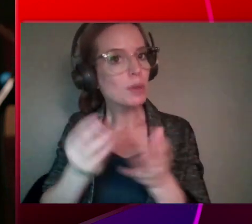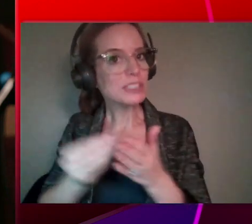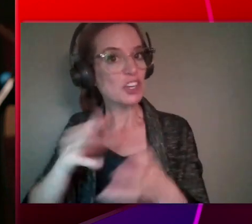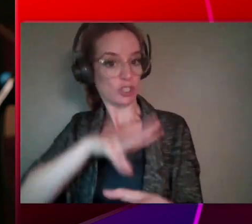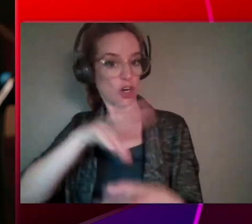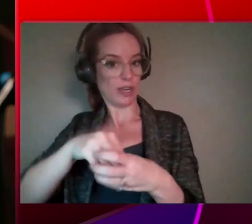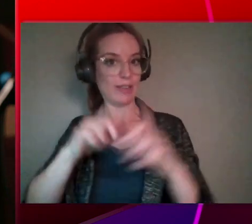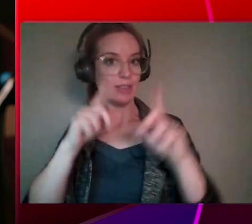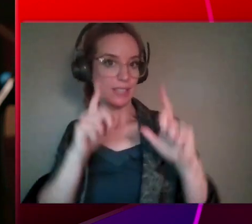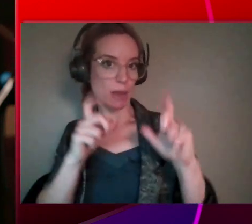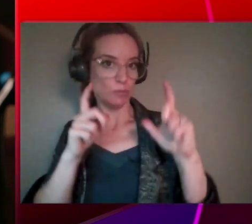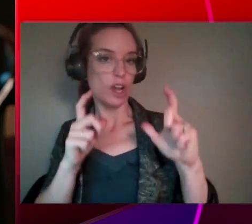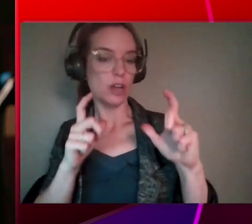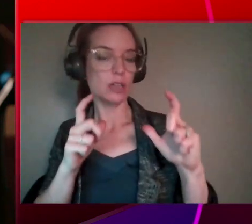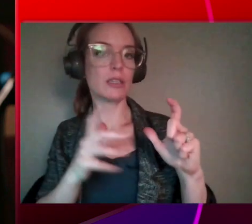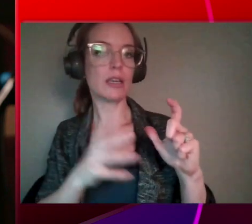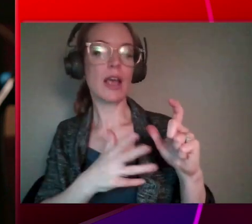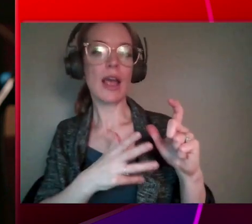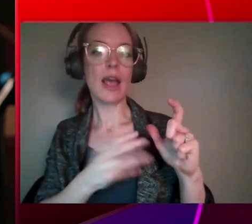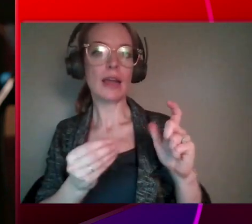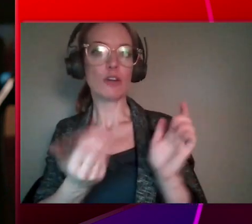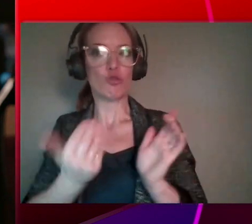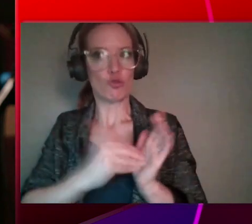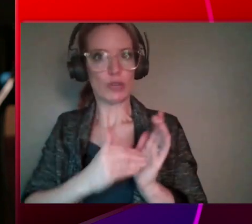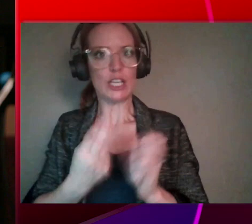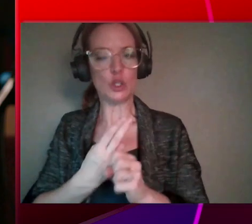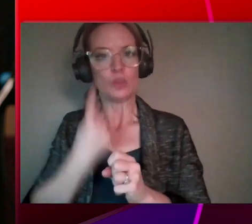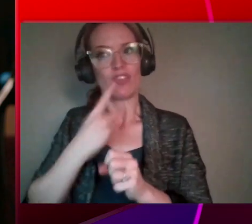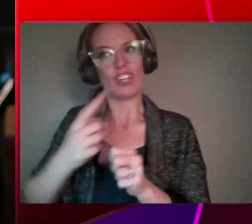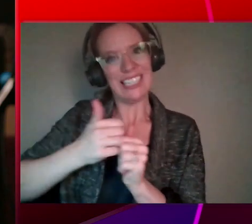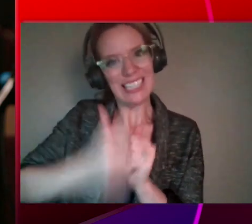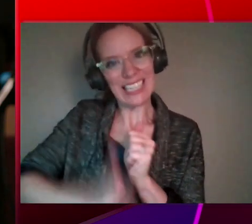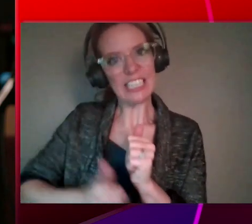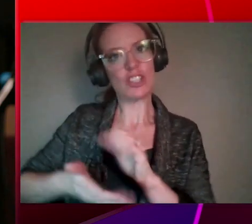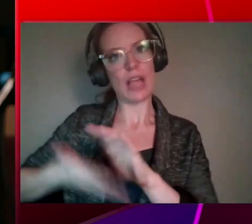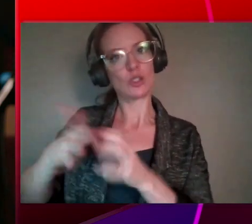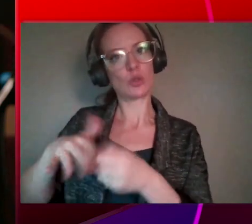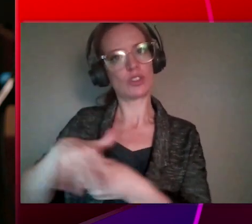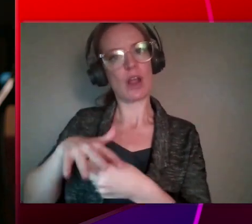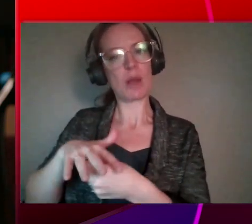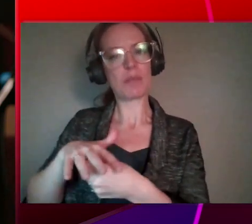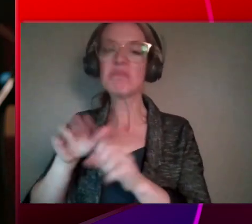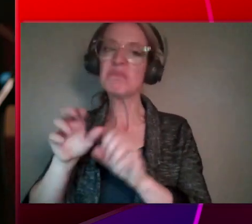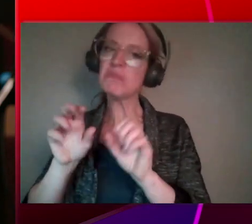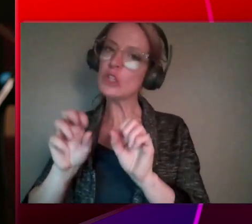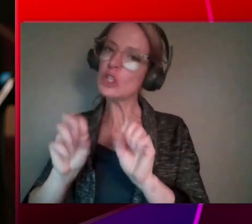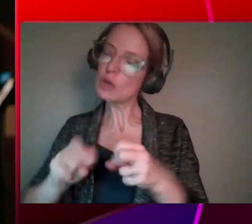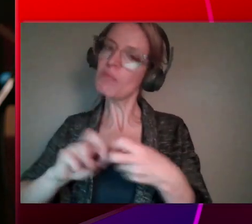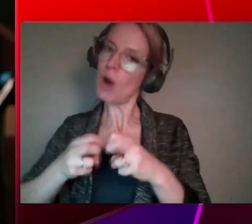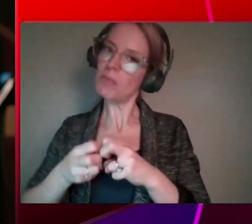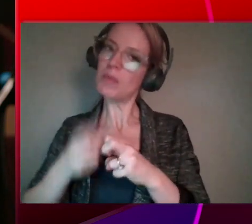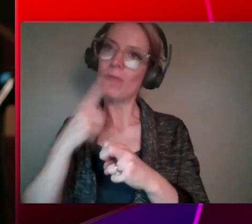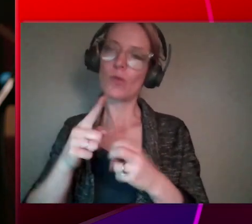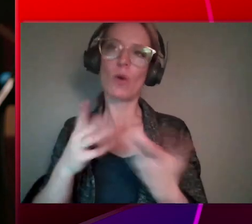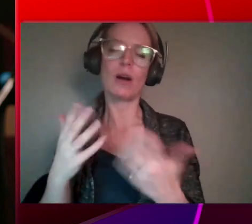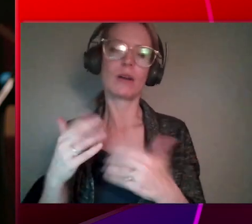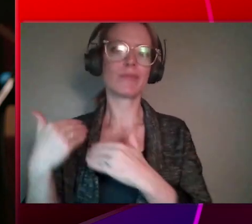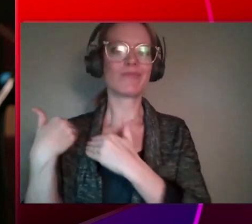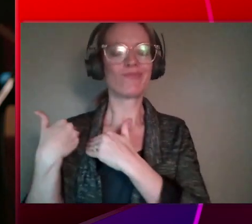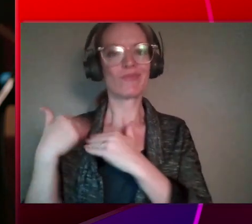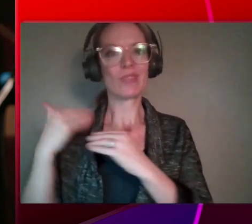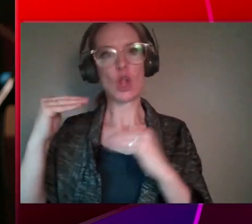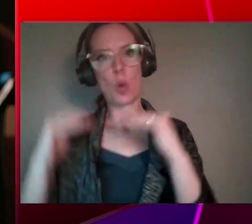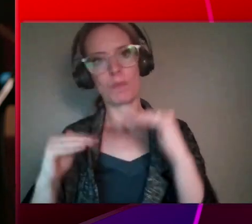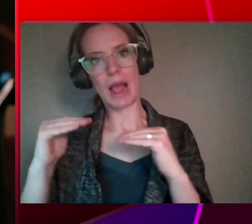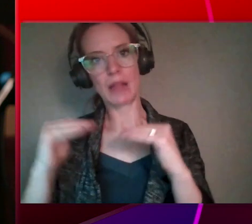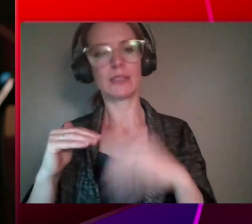and are reused in each execution environment, that could be problematic for things like load balancing, for things like